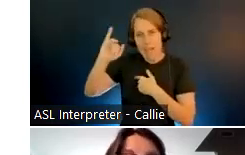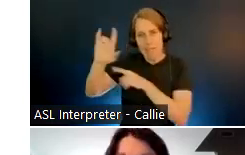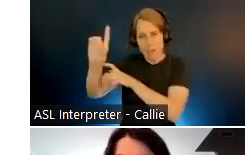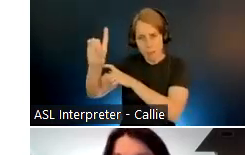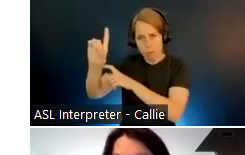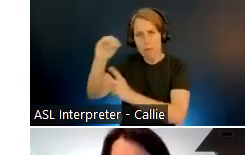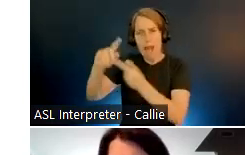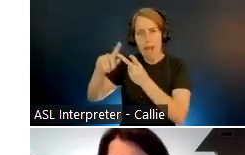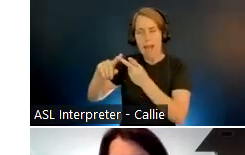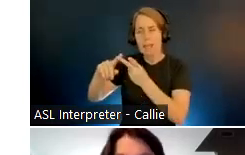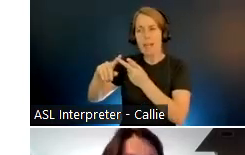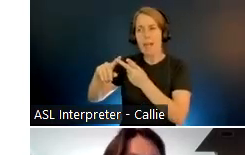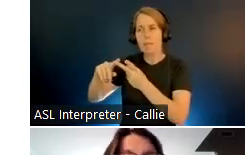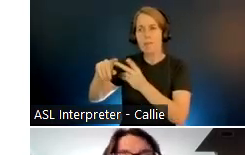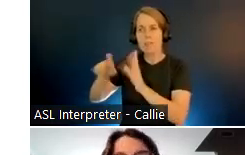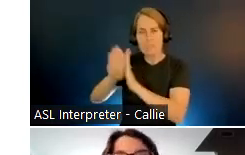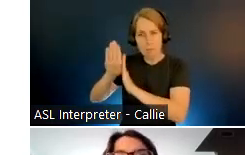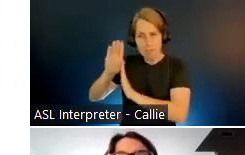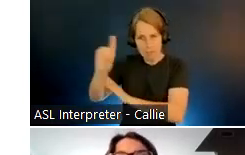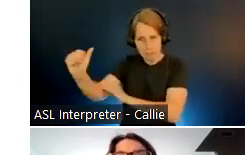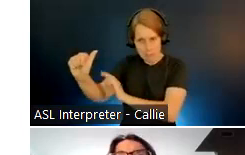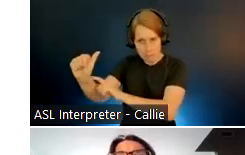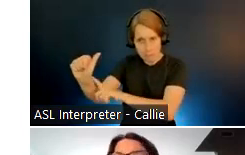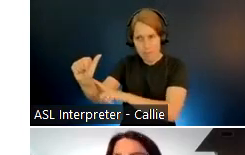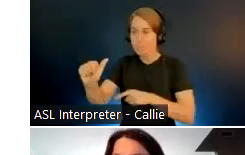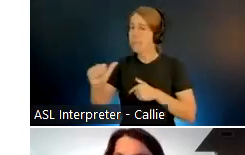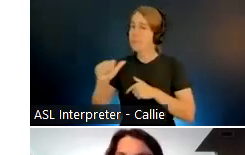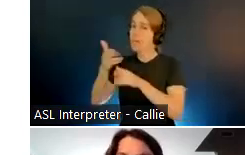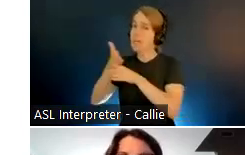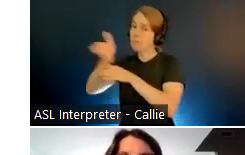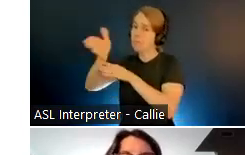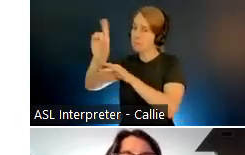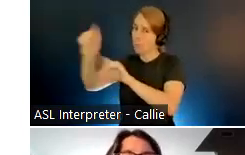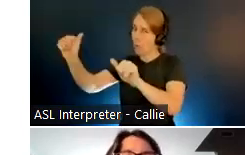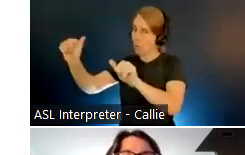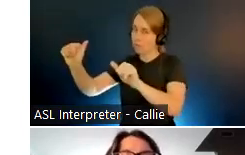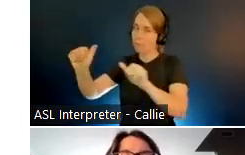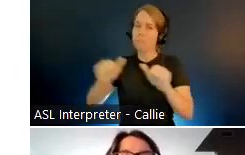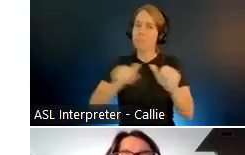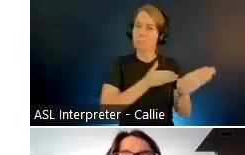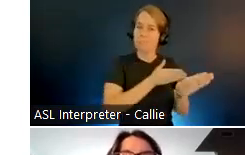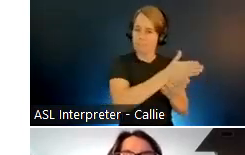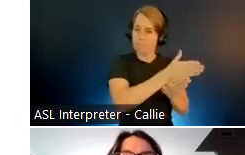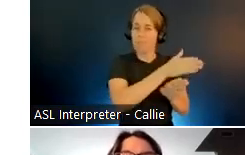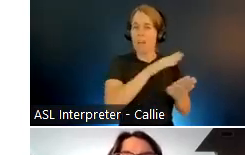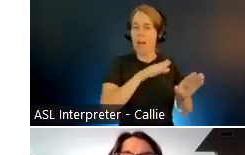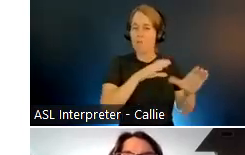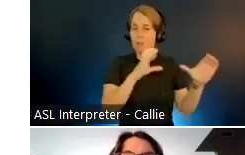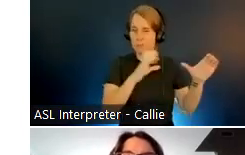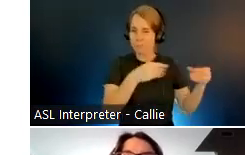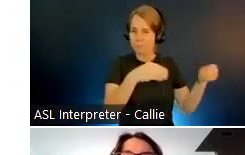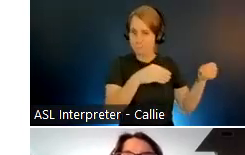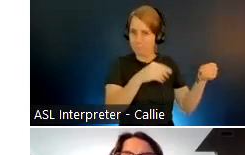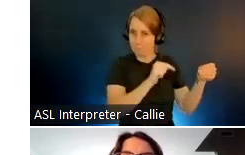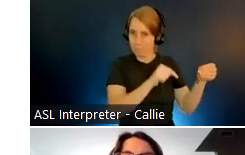were non-diploma track students that were not going to be receiving a regular high school diploma. And what we really found